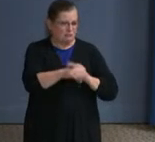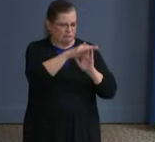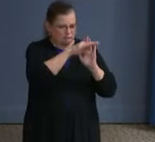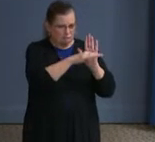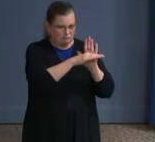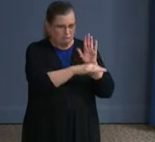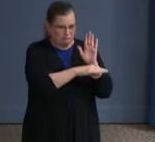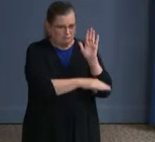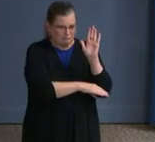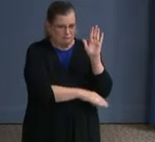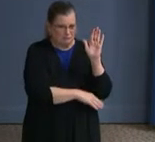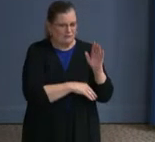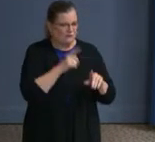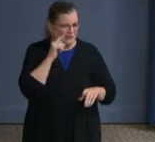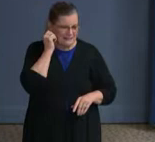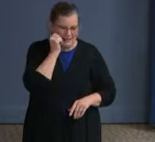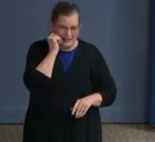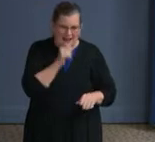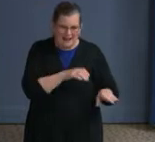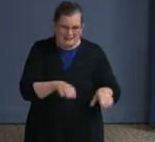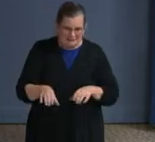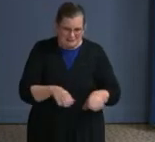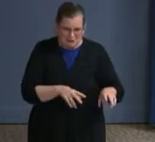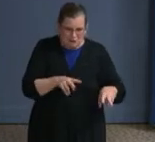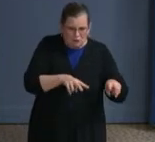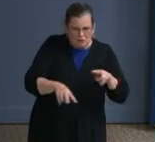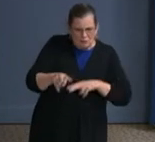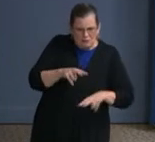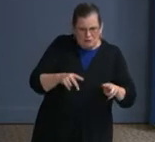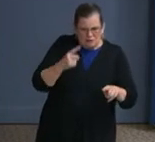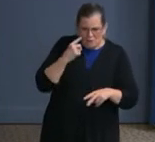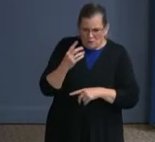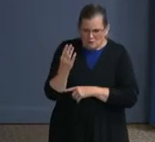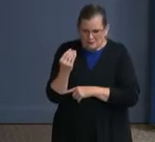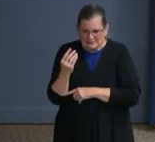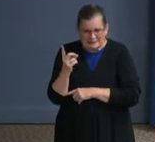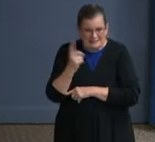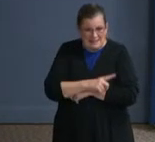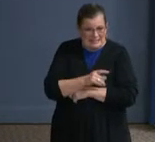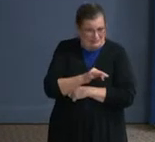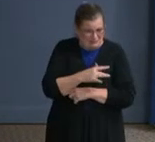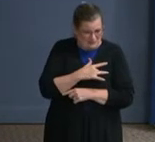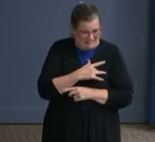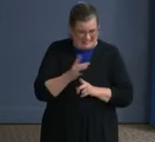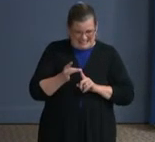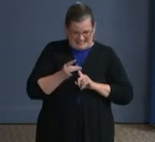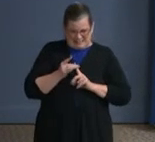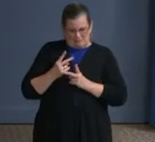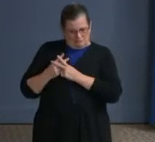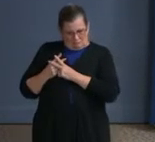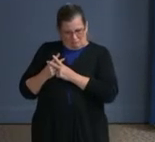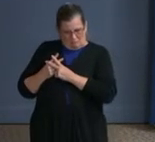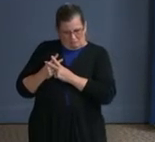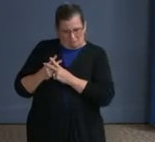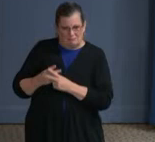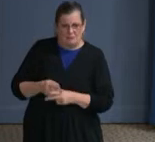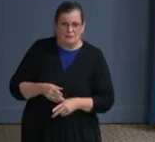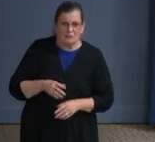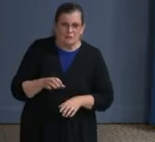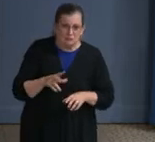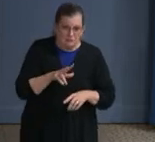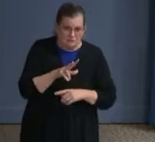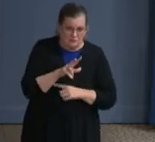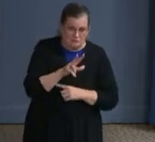daily activities and self-monitor for 14 days, or limit their daily activities for 3 to